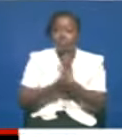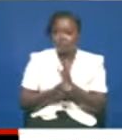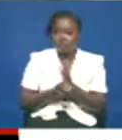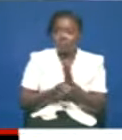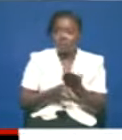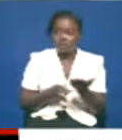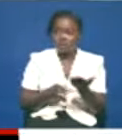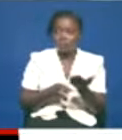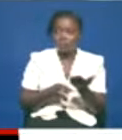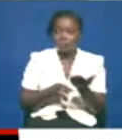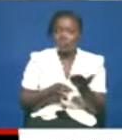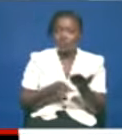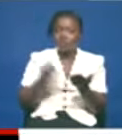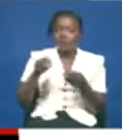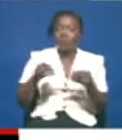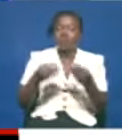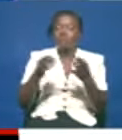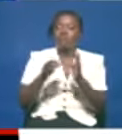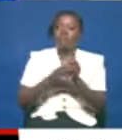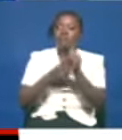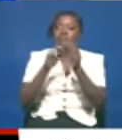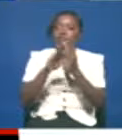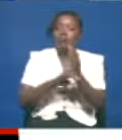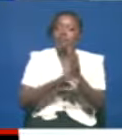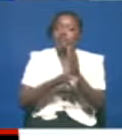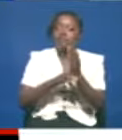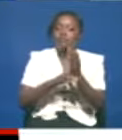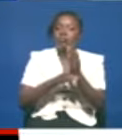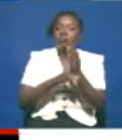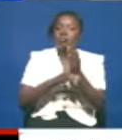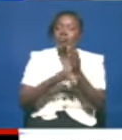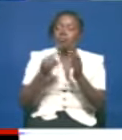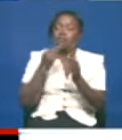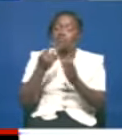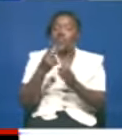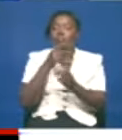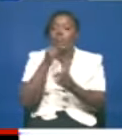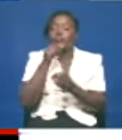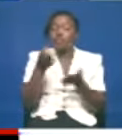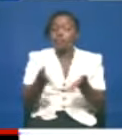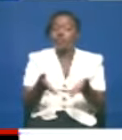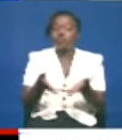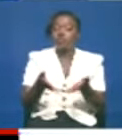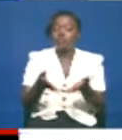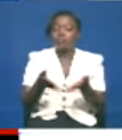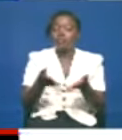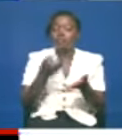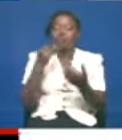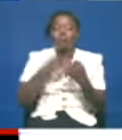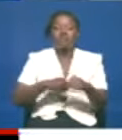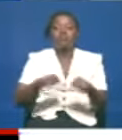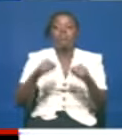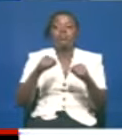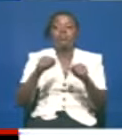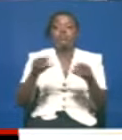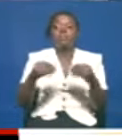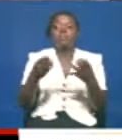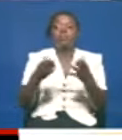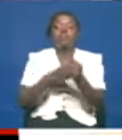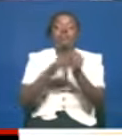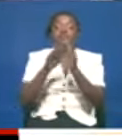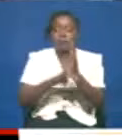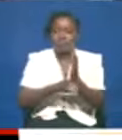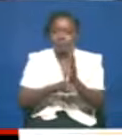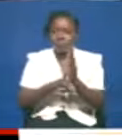must provide leadership. And that has no doubt that we have two gentlemen here who are capable of providing that